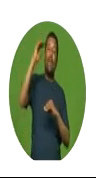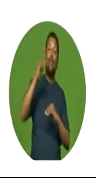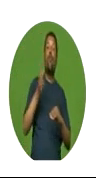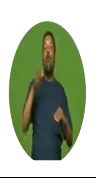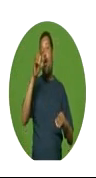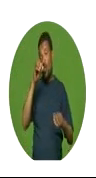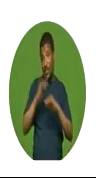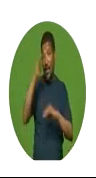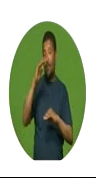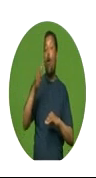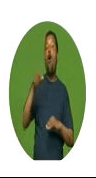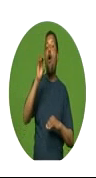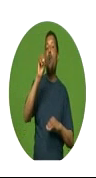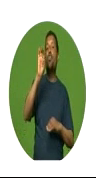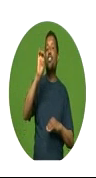Oceania.